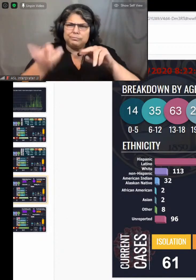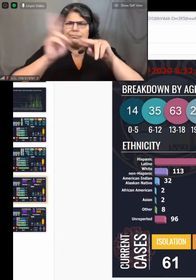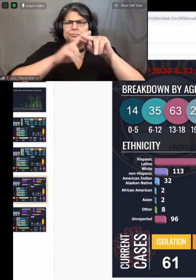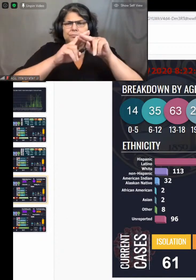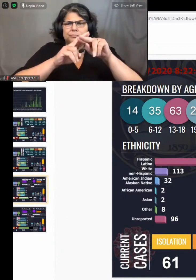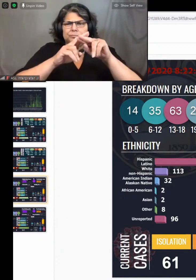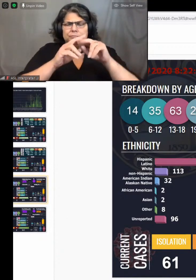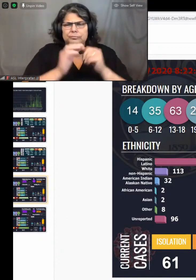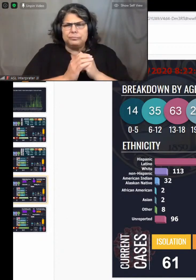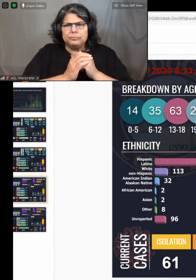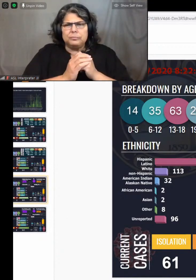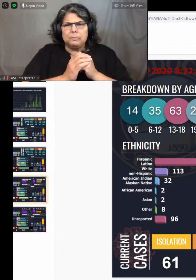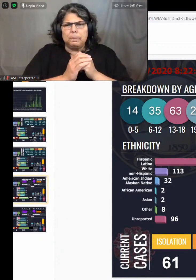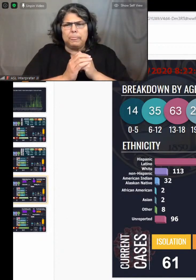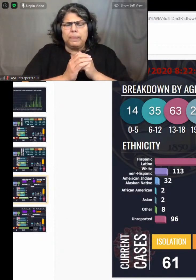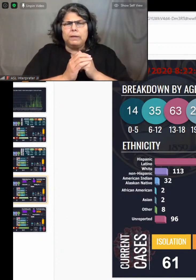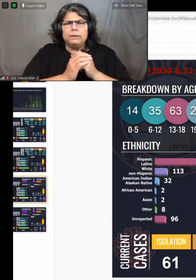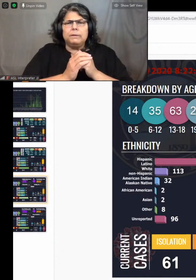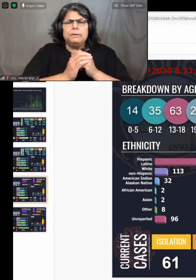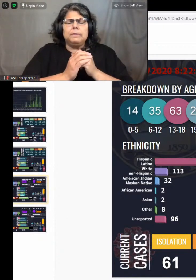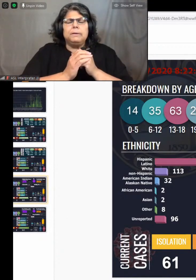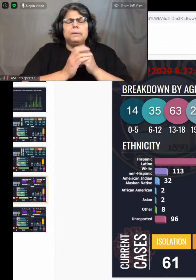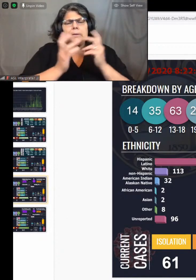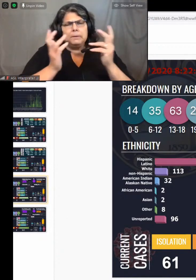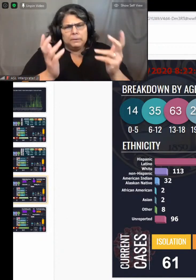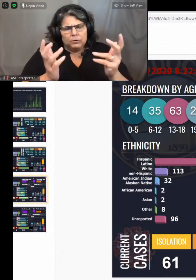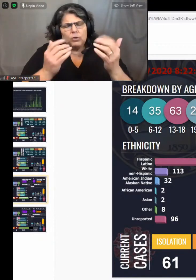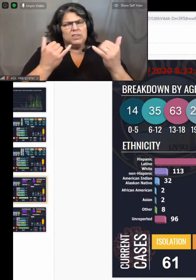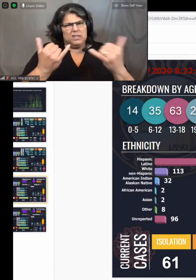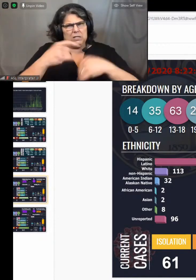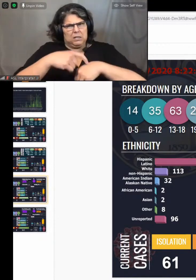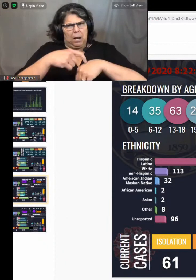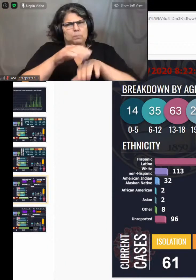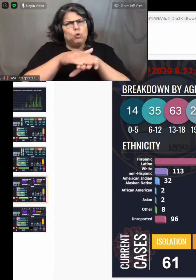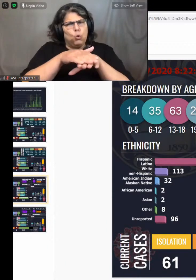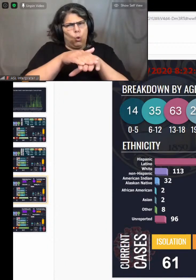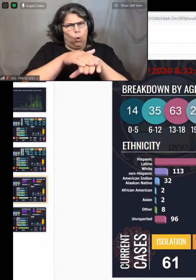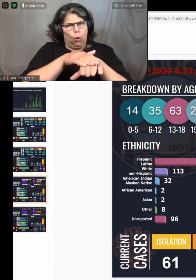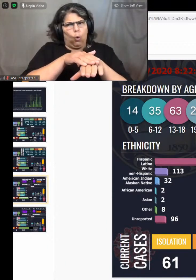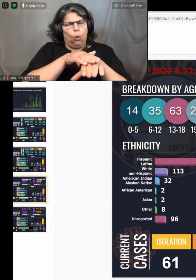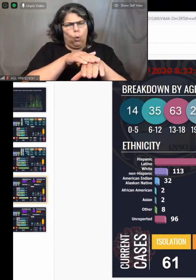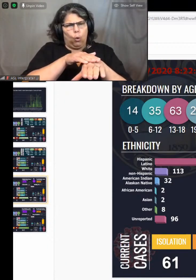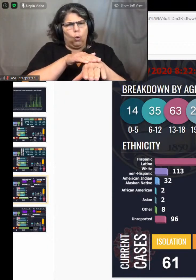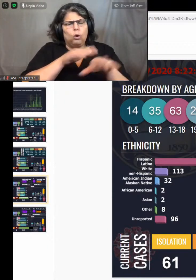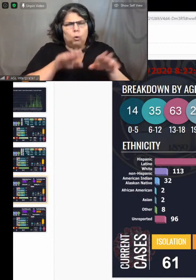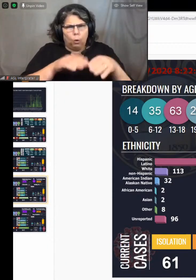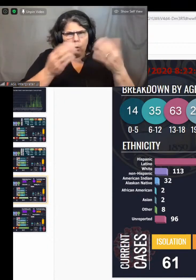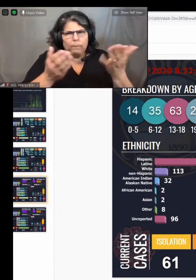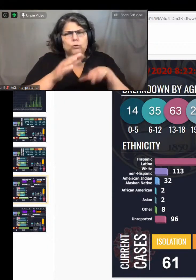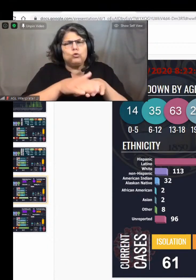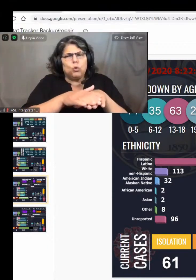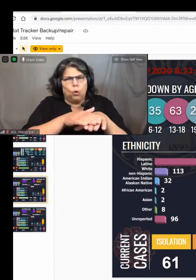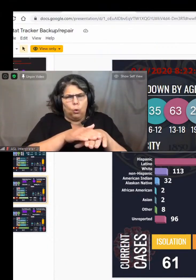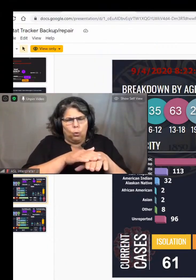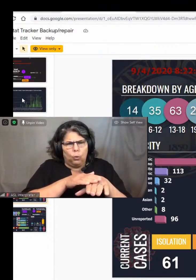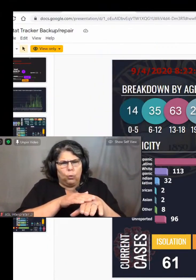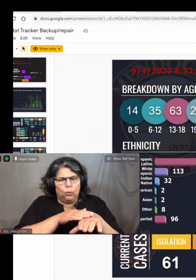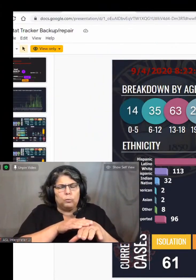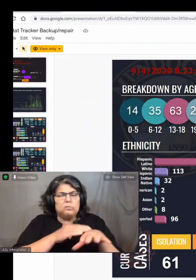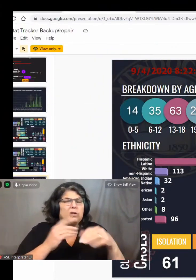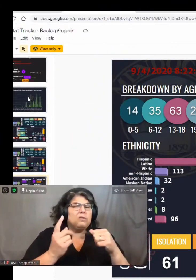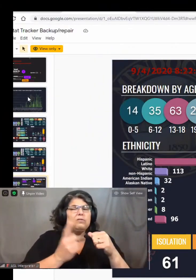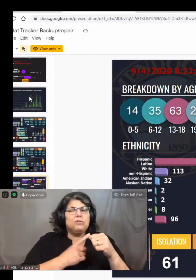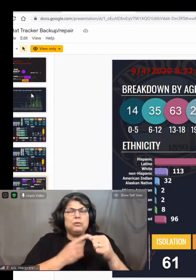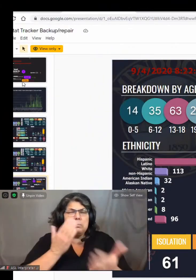illness and fatalities. So we're going slowly in opening. And the first things that have been done, you may